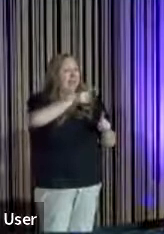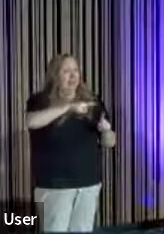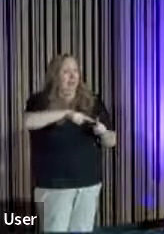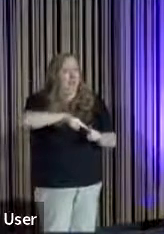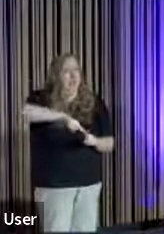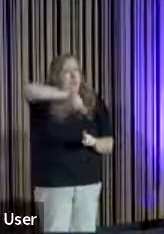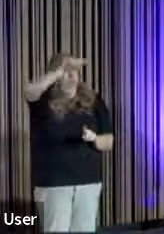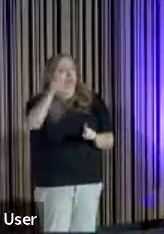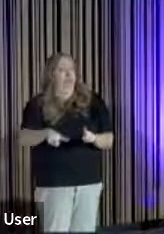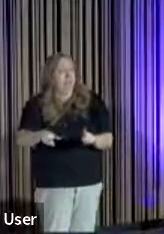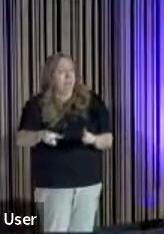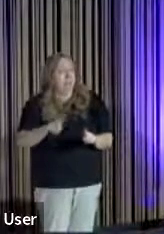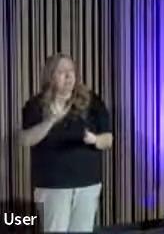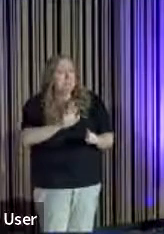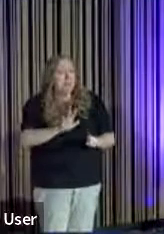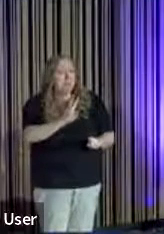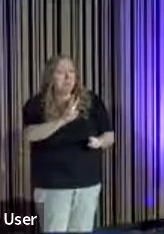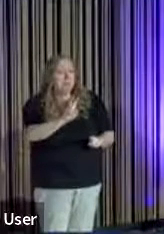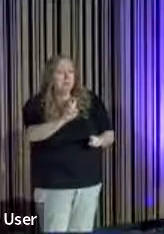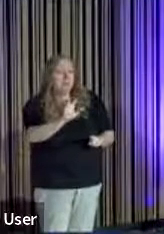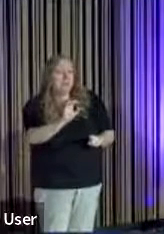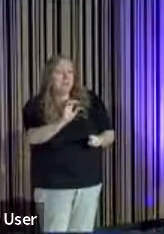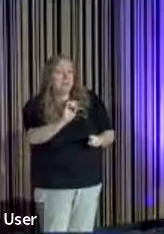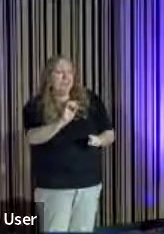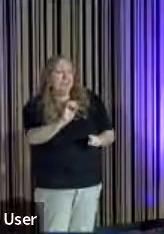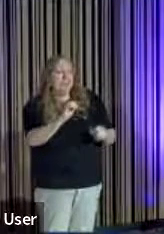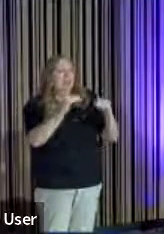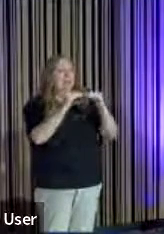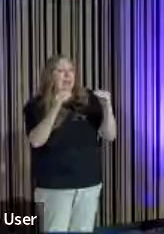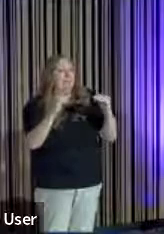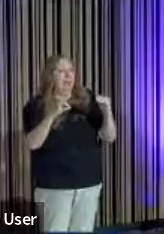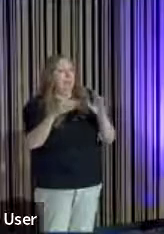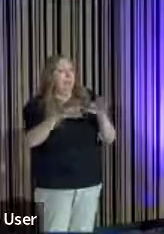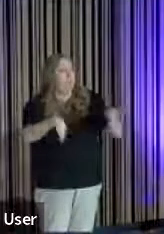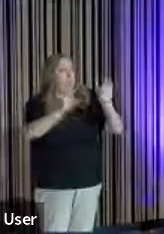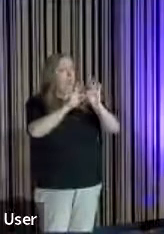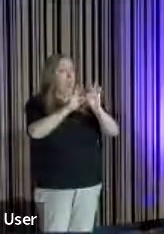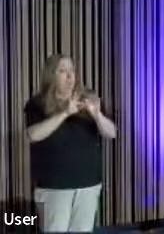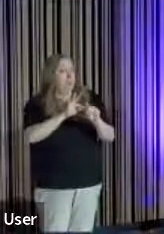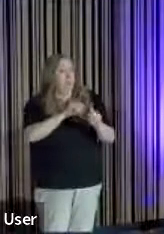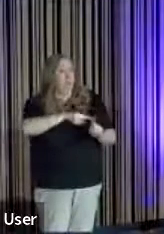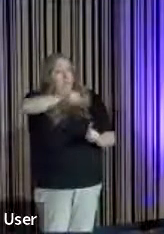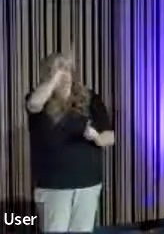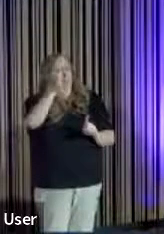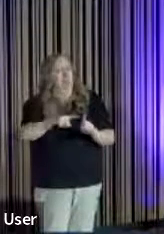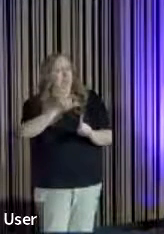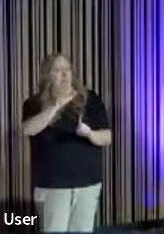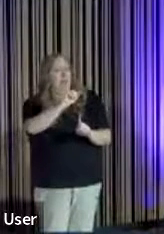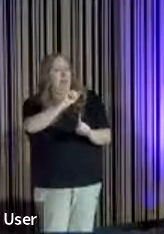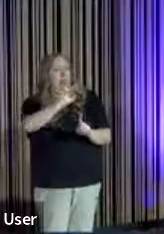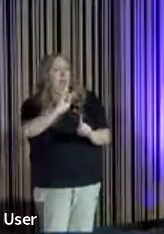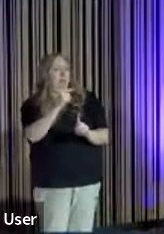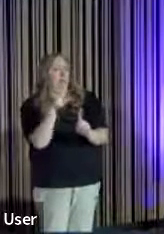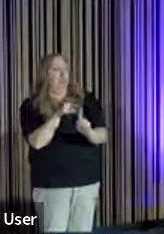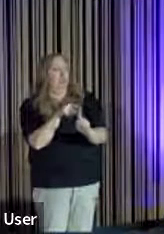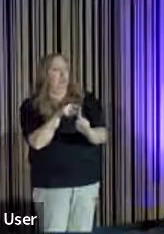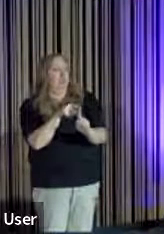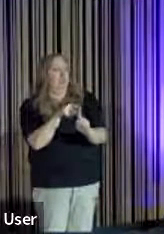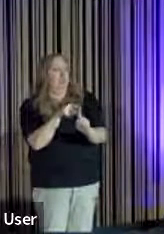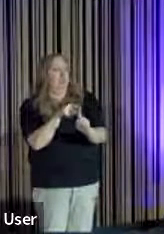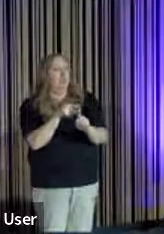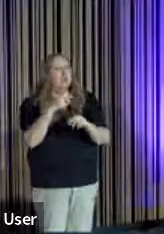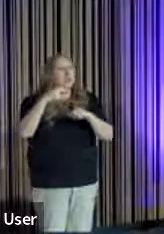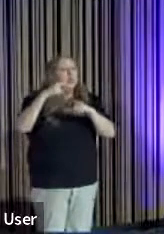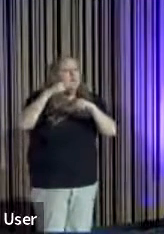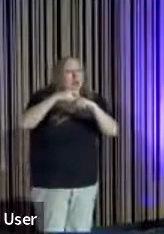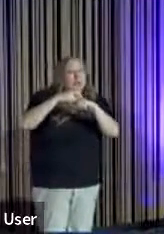importance at about 250 level of importance. And so viruses are targeting not only cool metabolisms, but